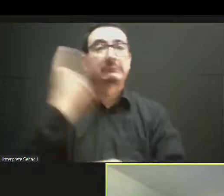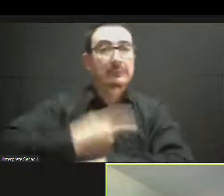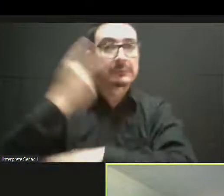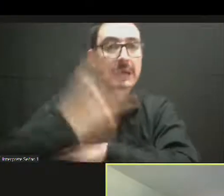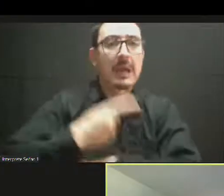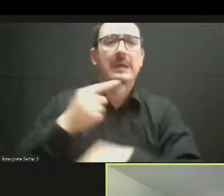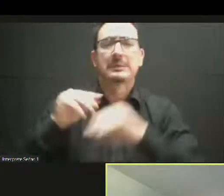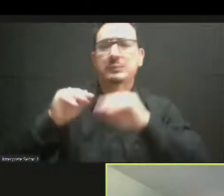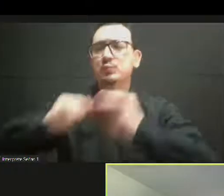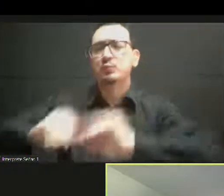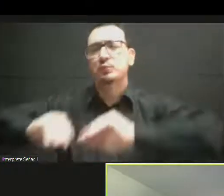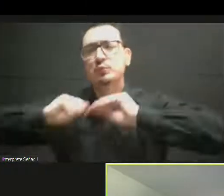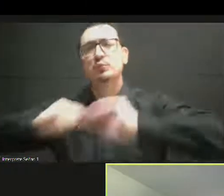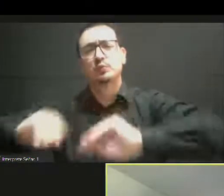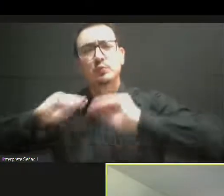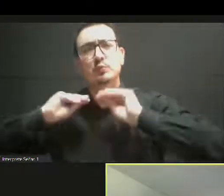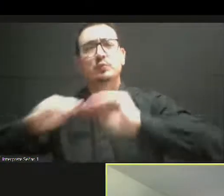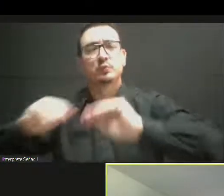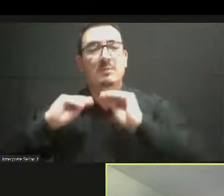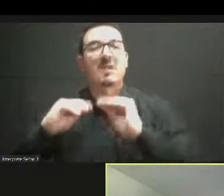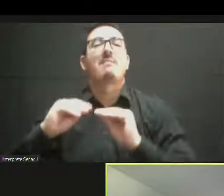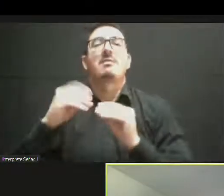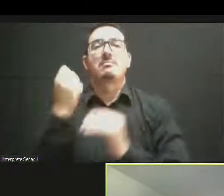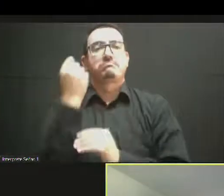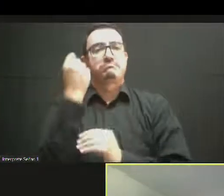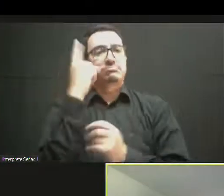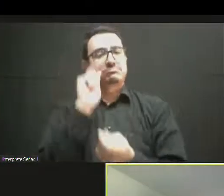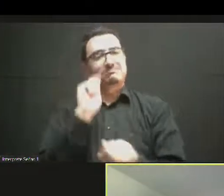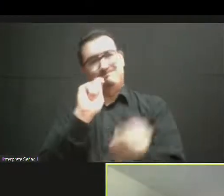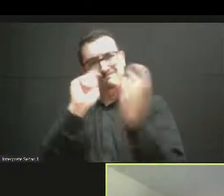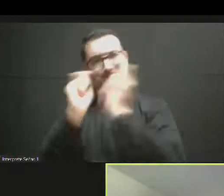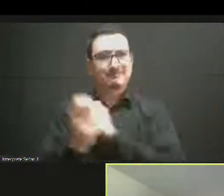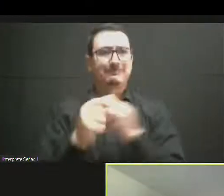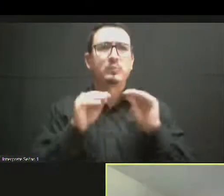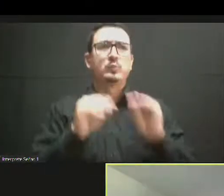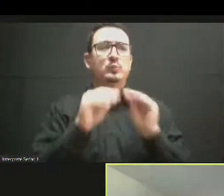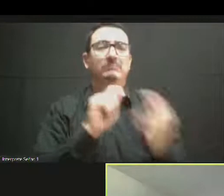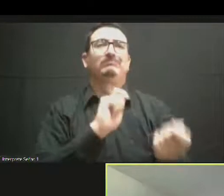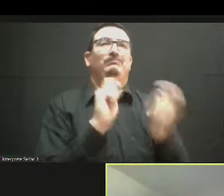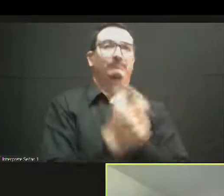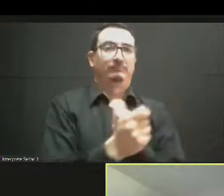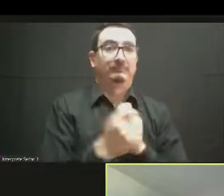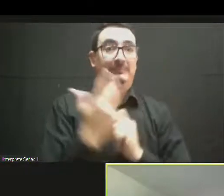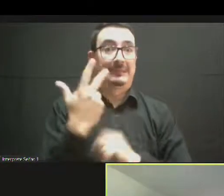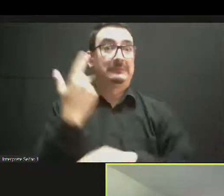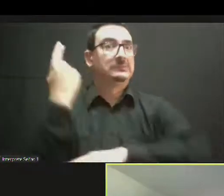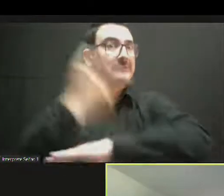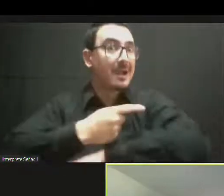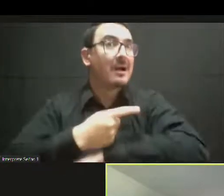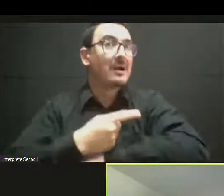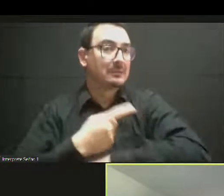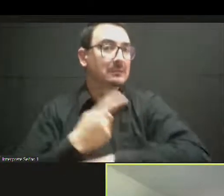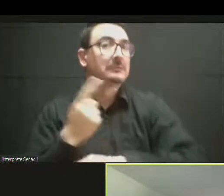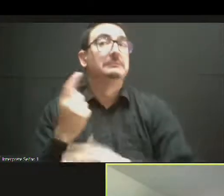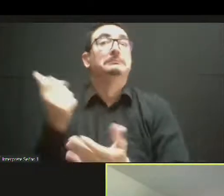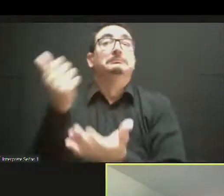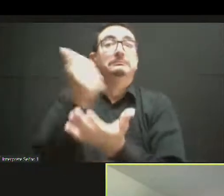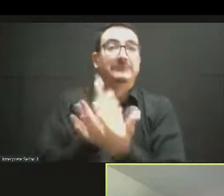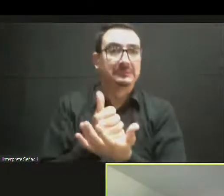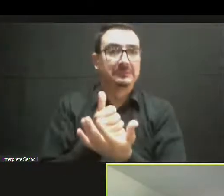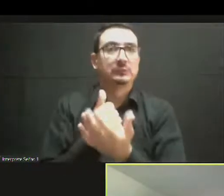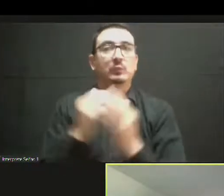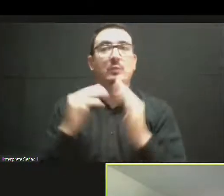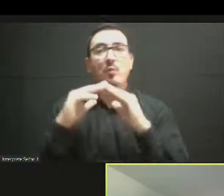from home. And this has actually paid off for us in the sense, as I said earlier, now we're seen as a very